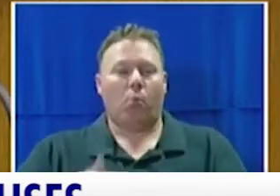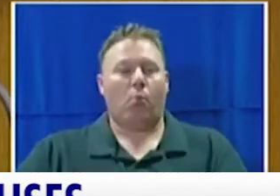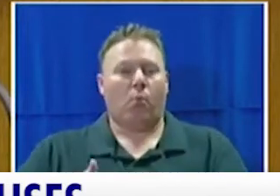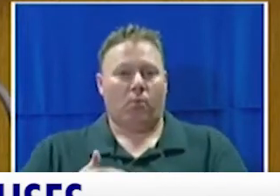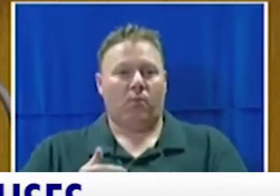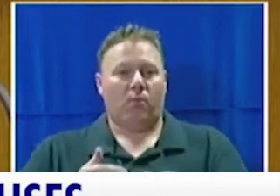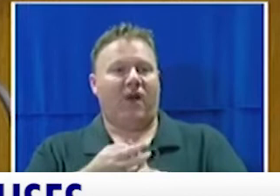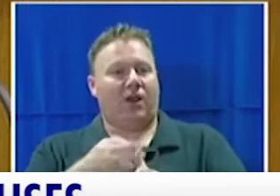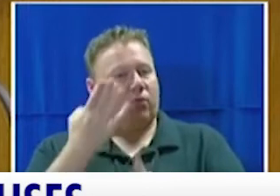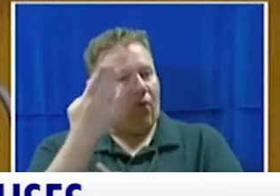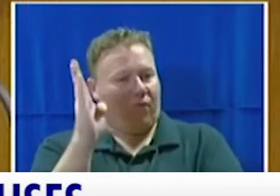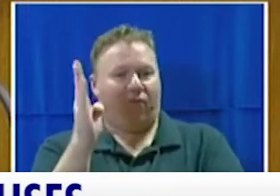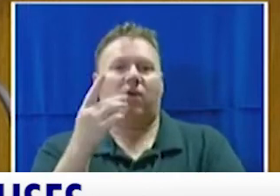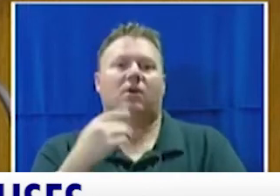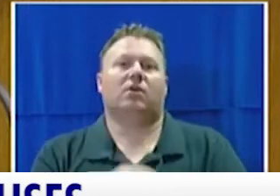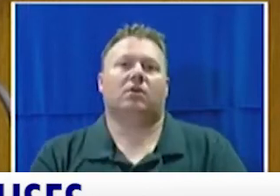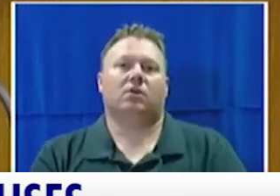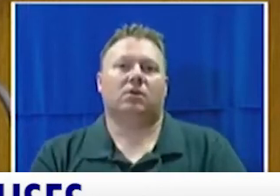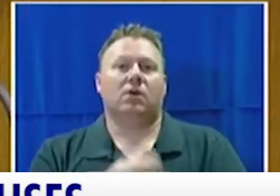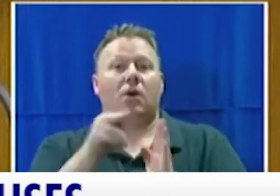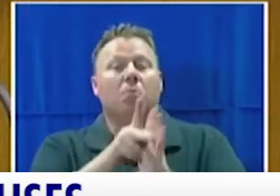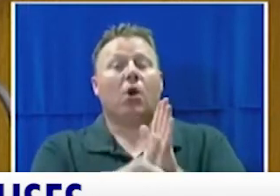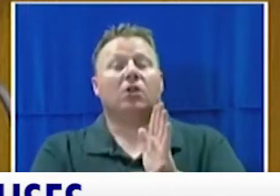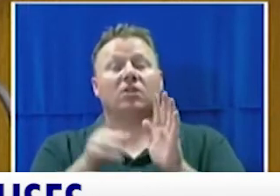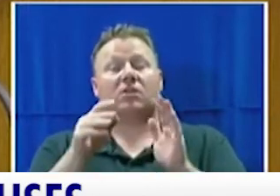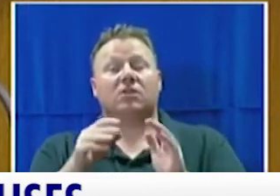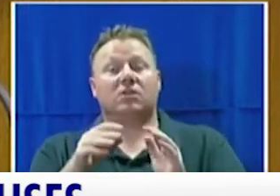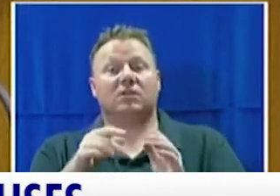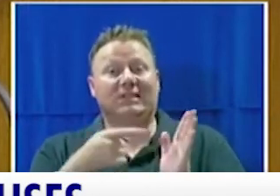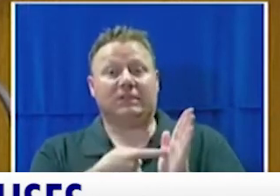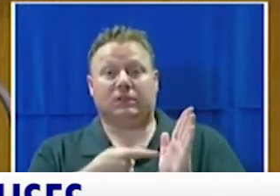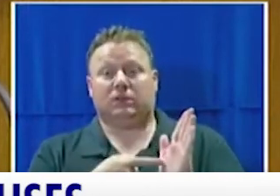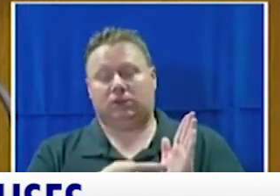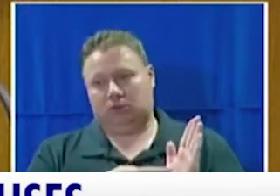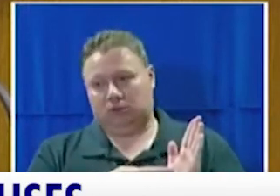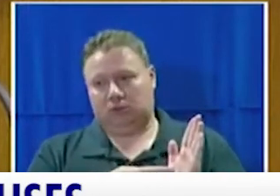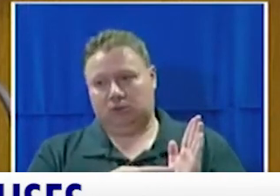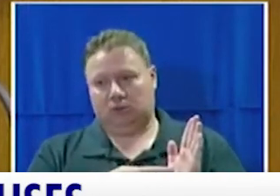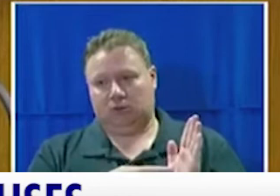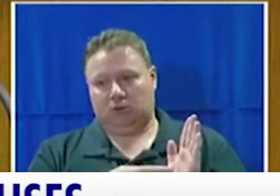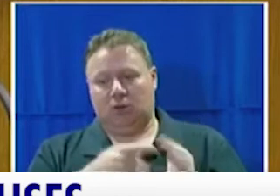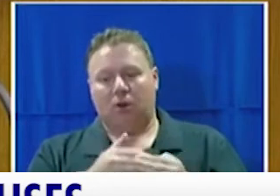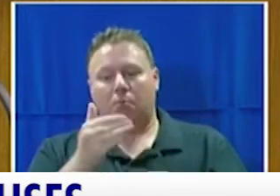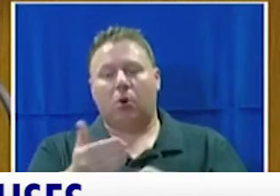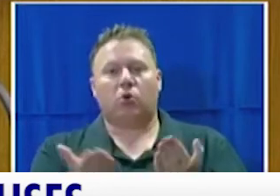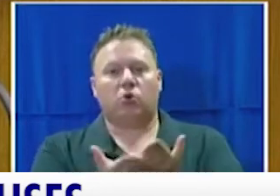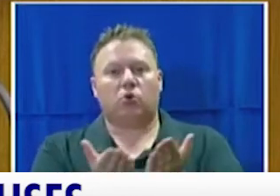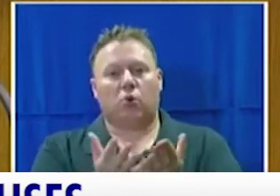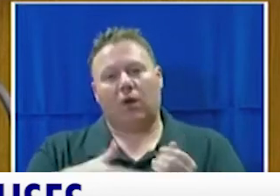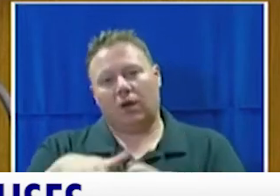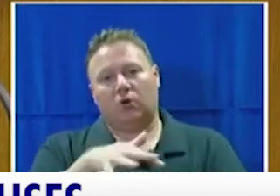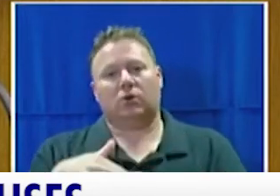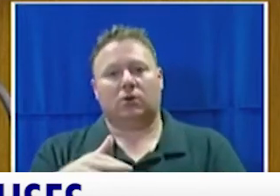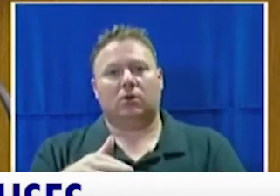We have now finalized the policy framework on gender-based violence for the post-school sector, and we will shortly